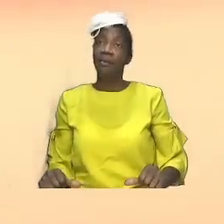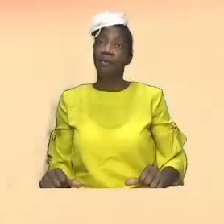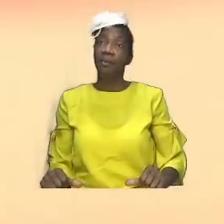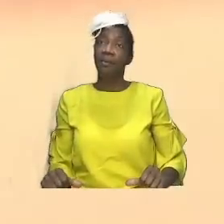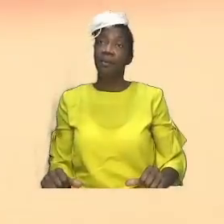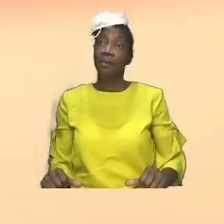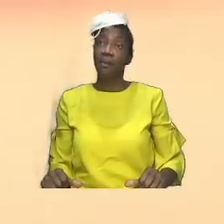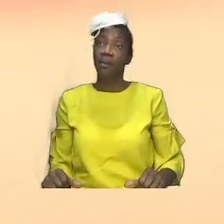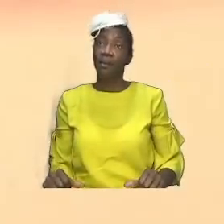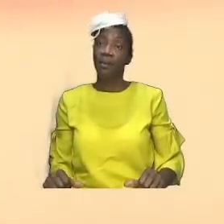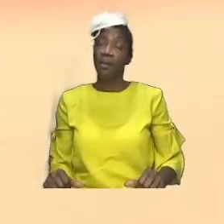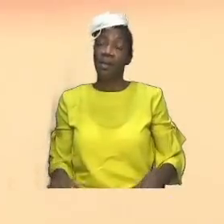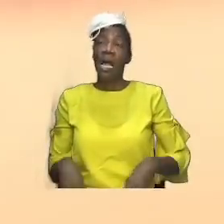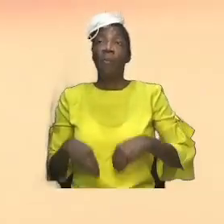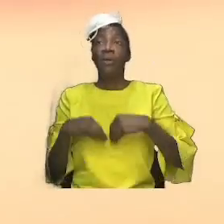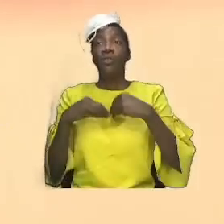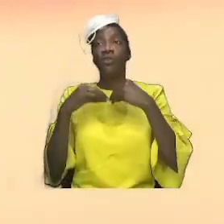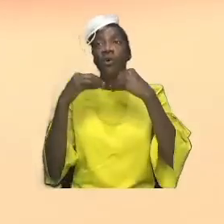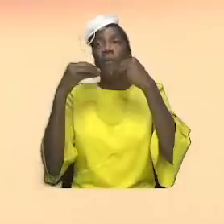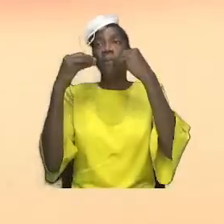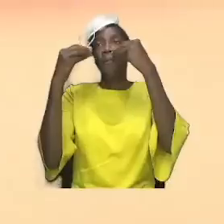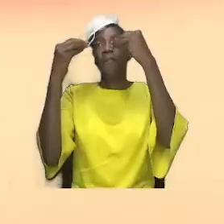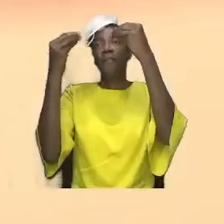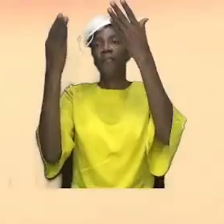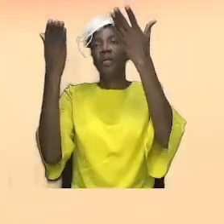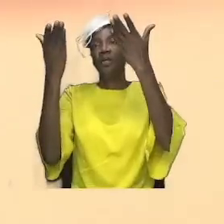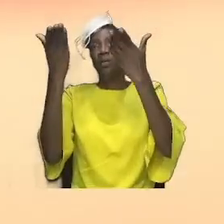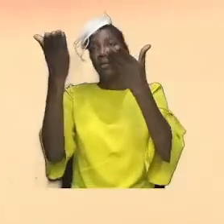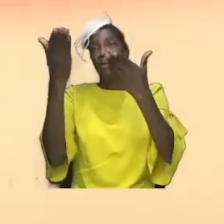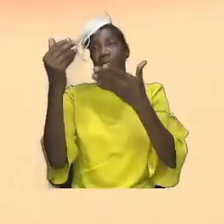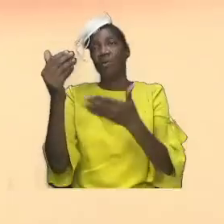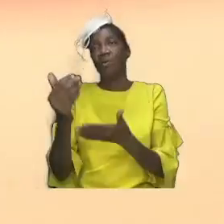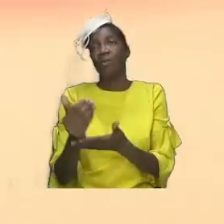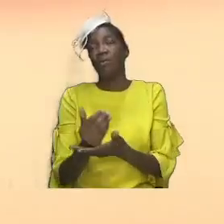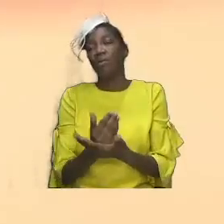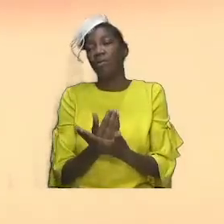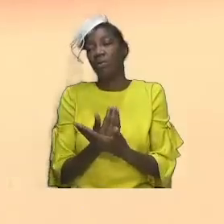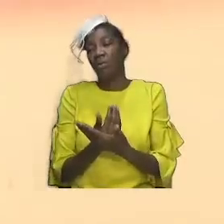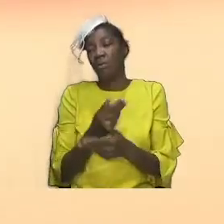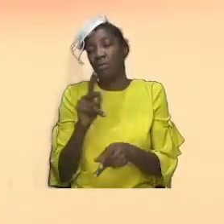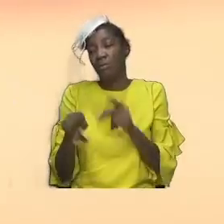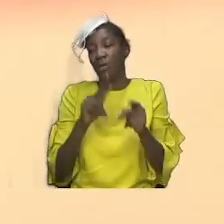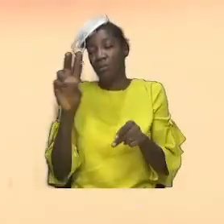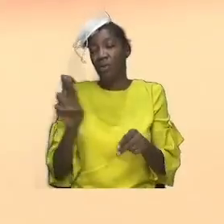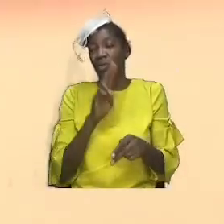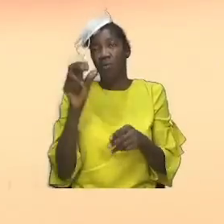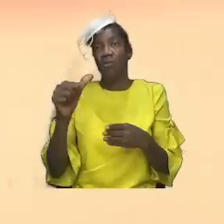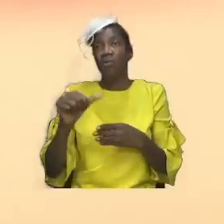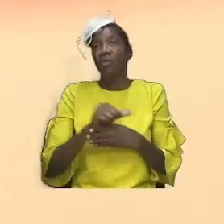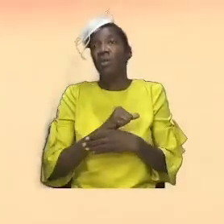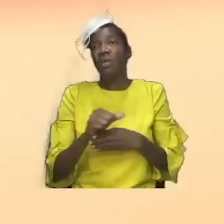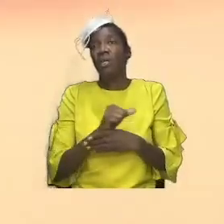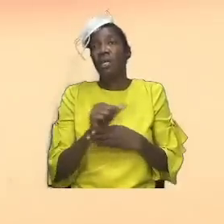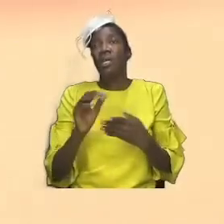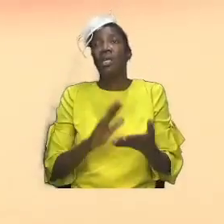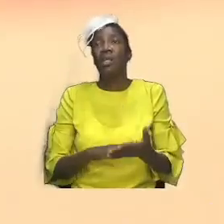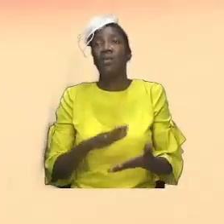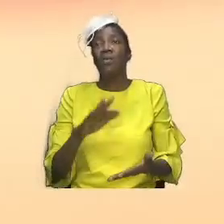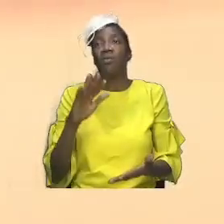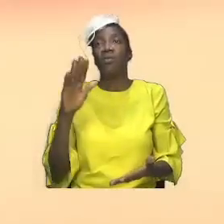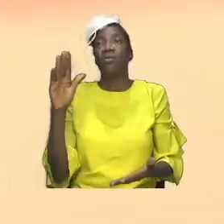And I submit to us, some of us use our talents to